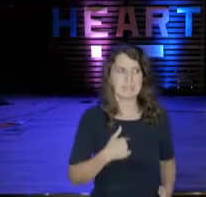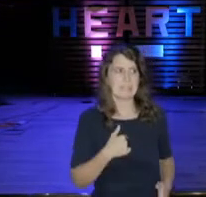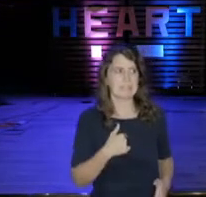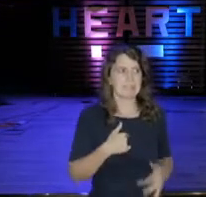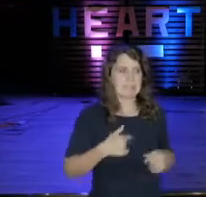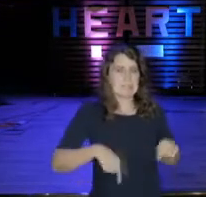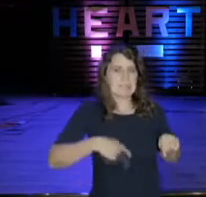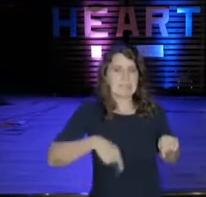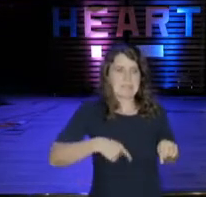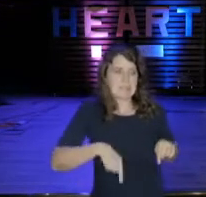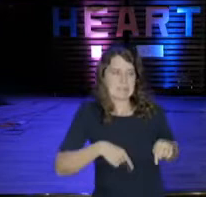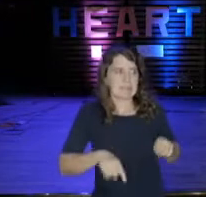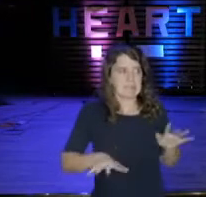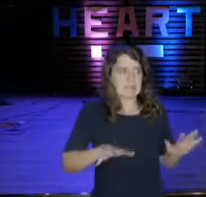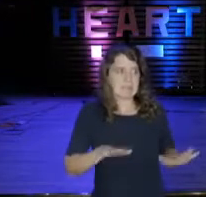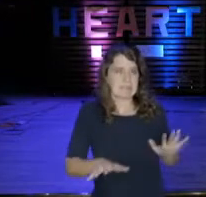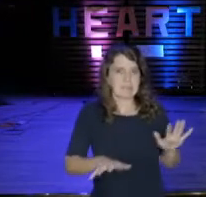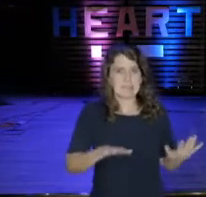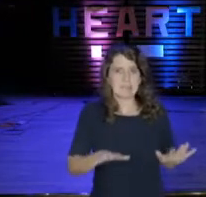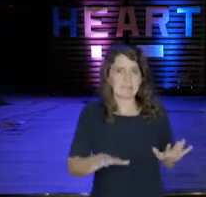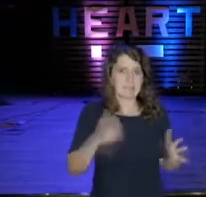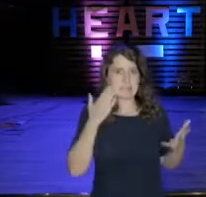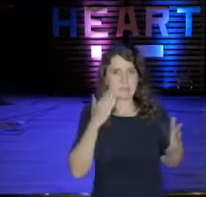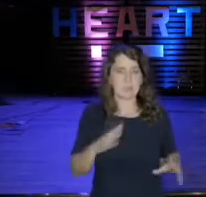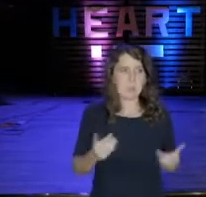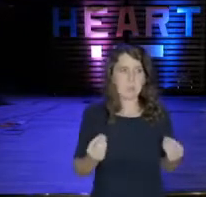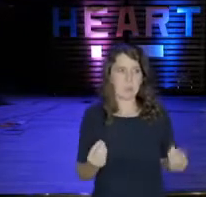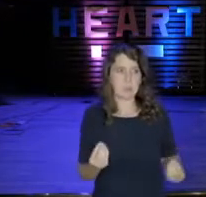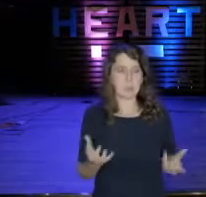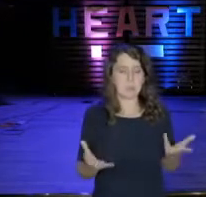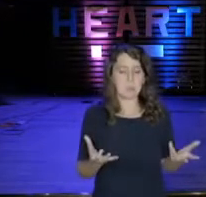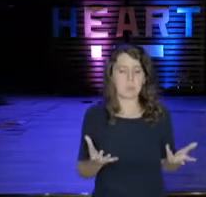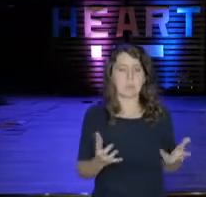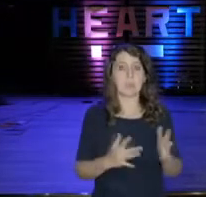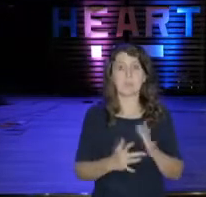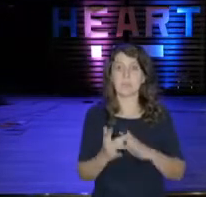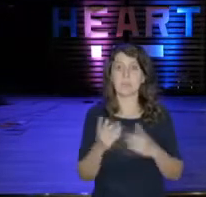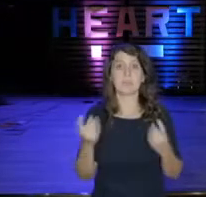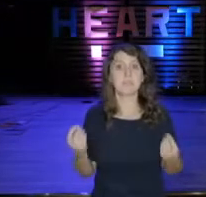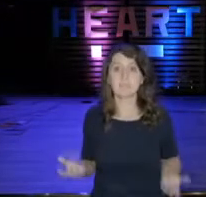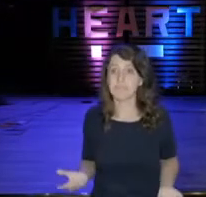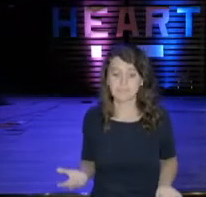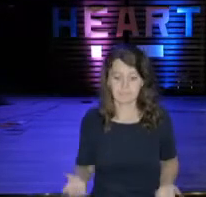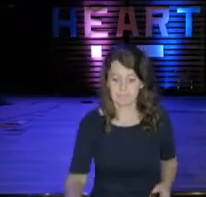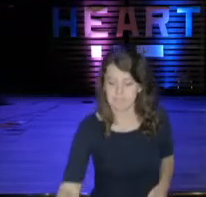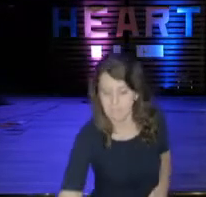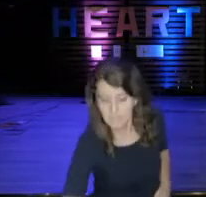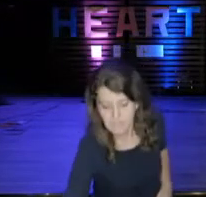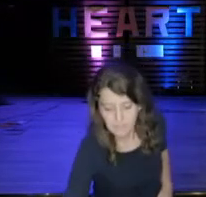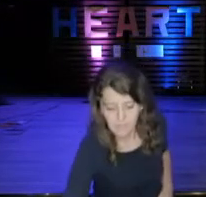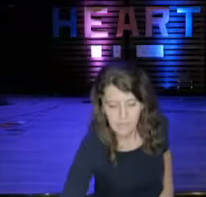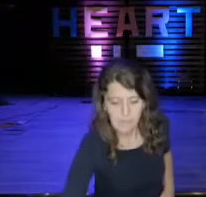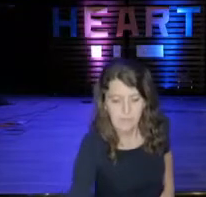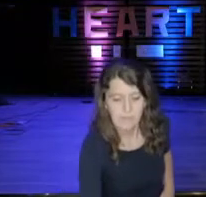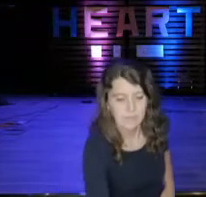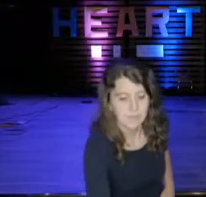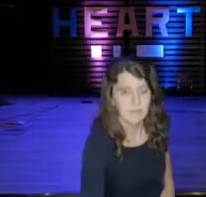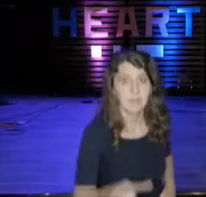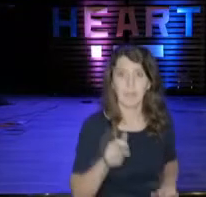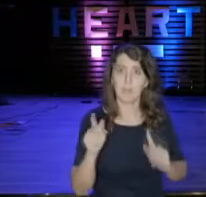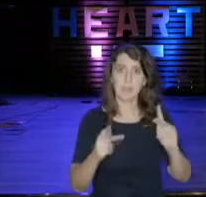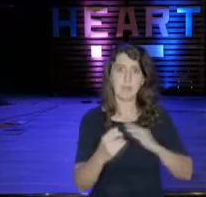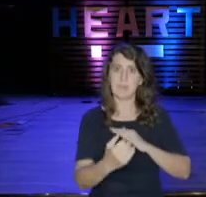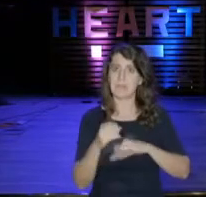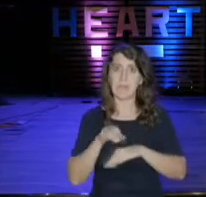I mean, I get antsy. I don't know what to do. Jesus, oh man, he was not influenced by other